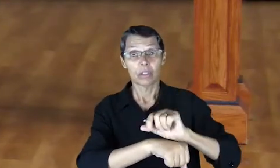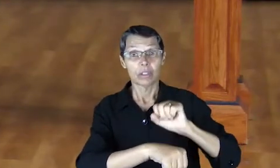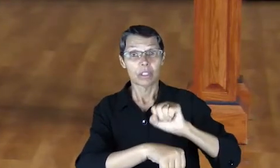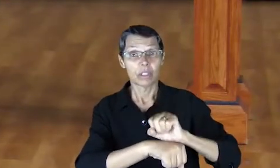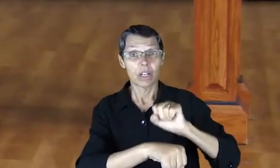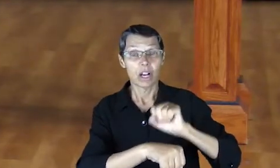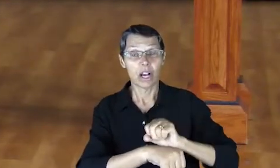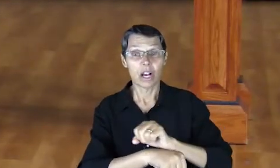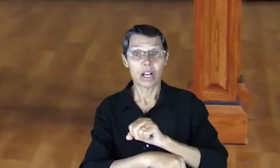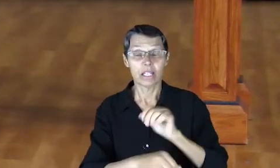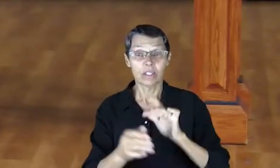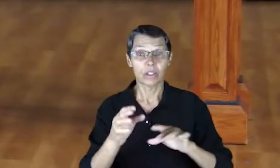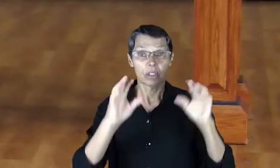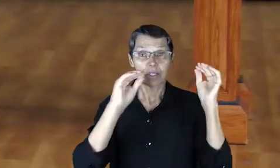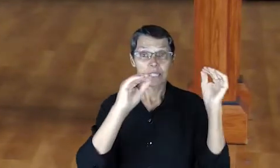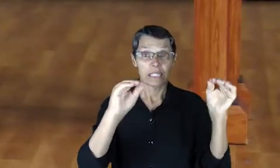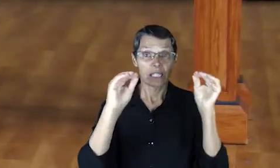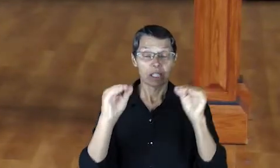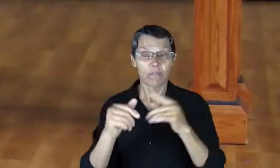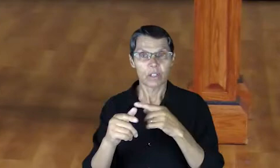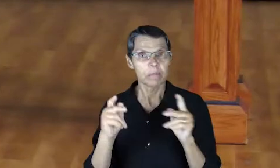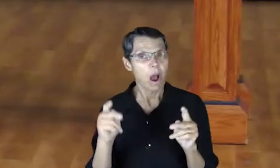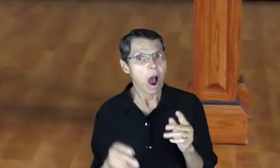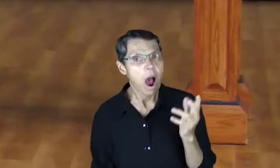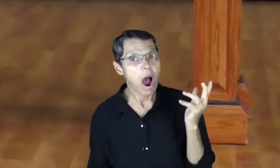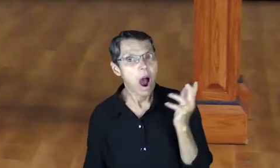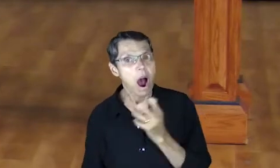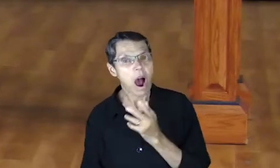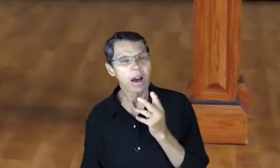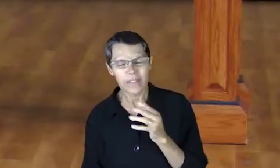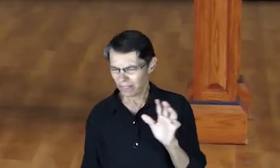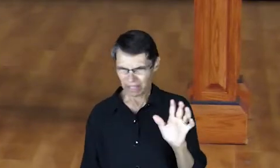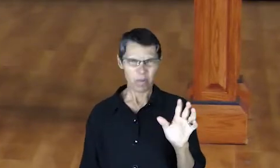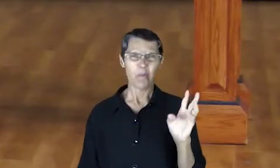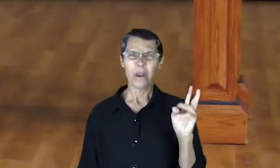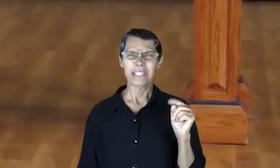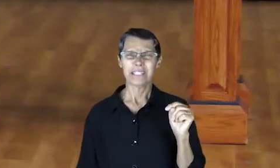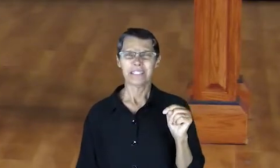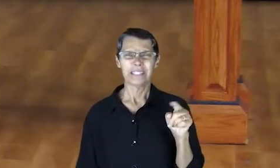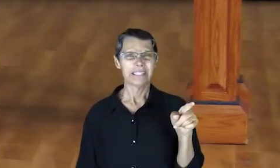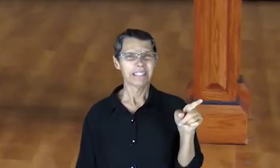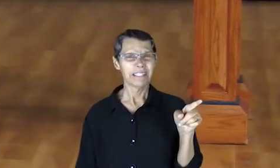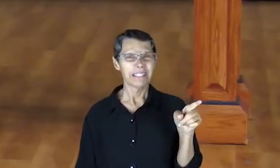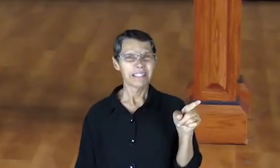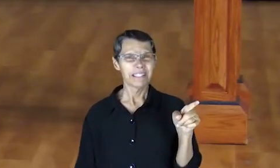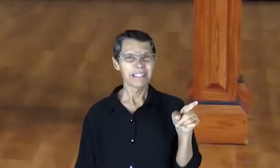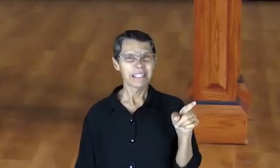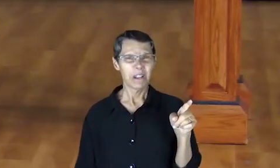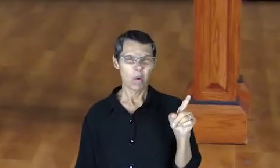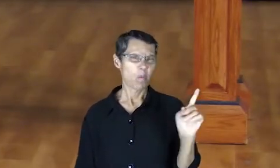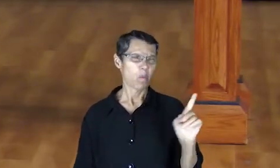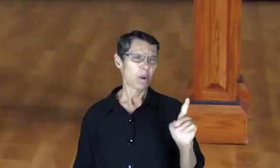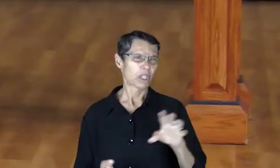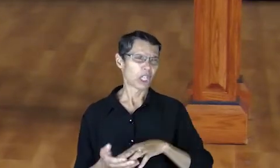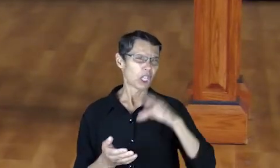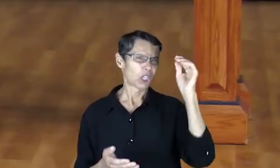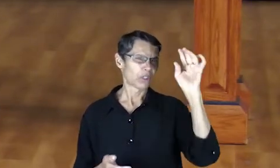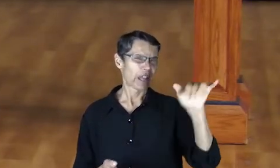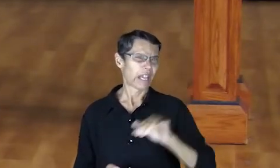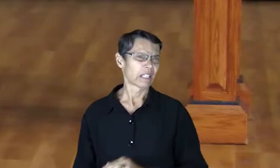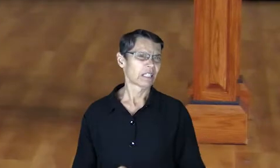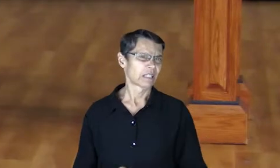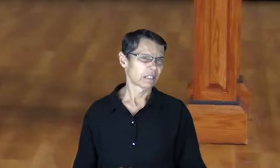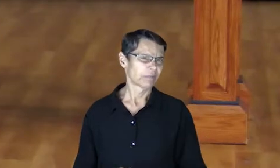And initially the people are astounded, and then they look at each other and they say, where has this man gotten all